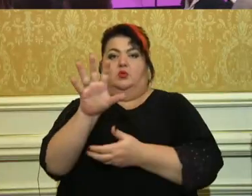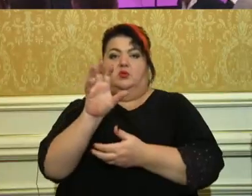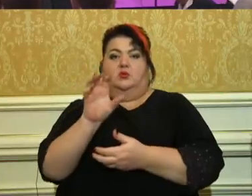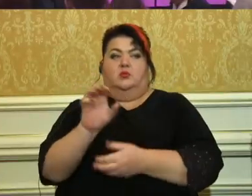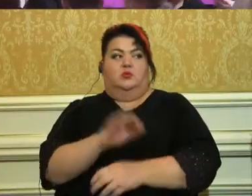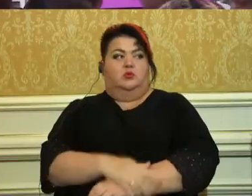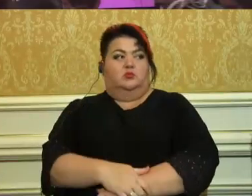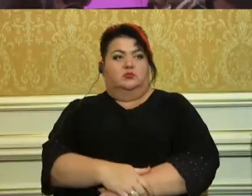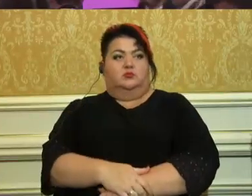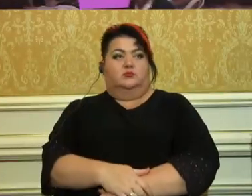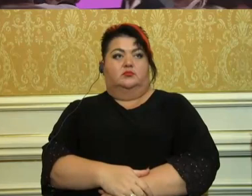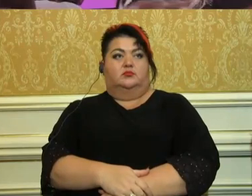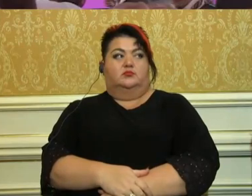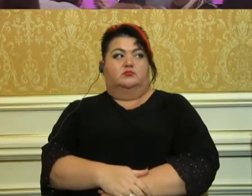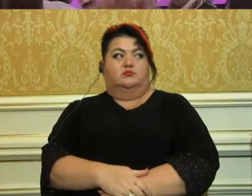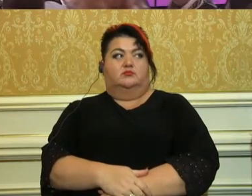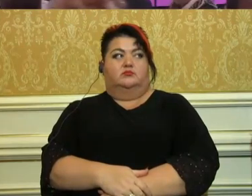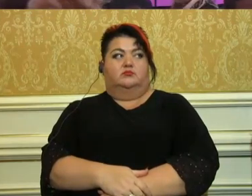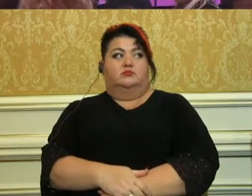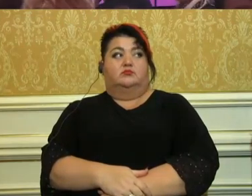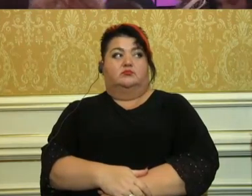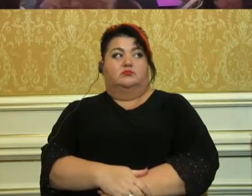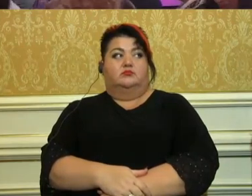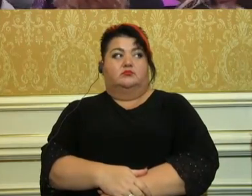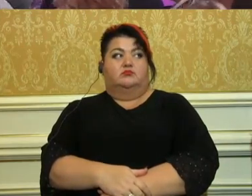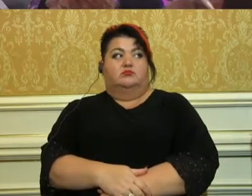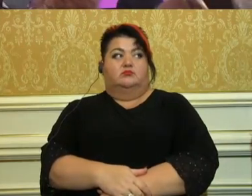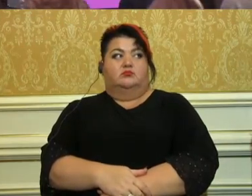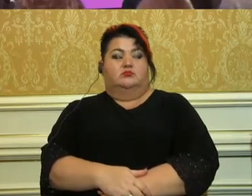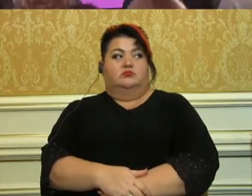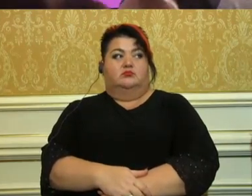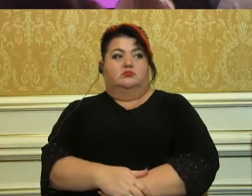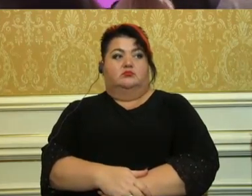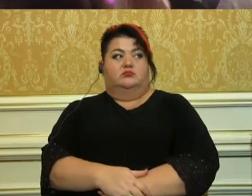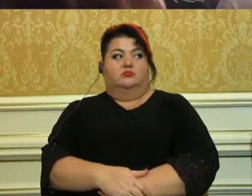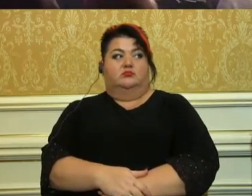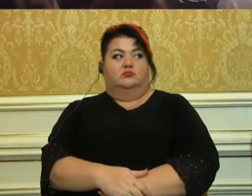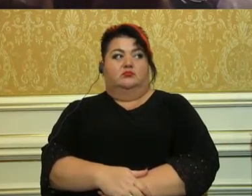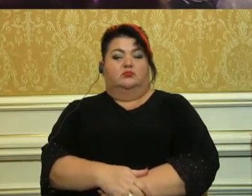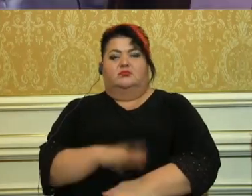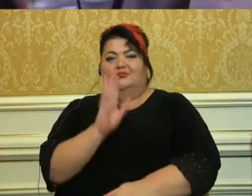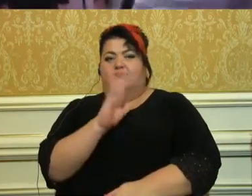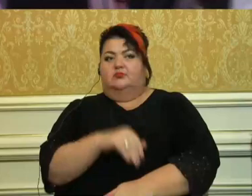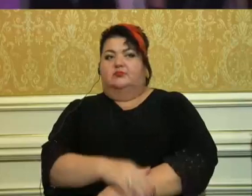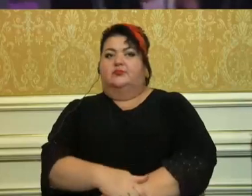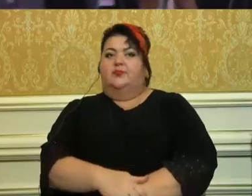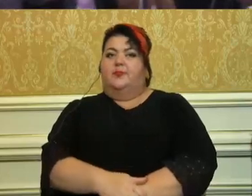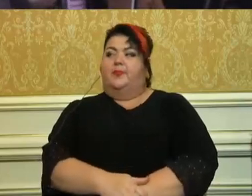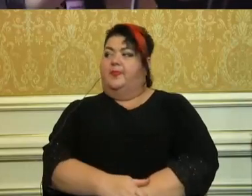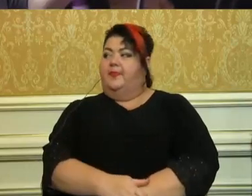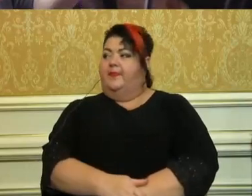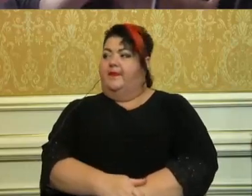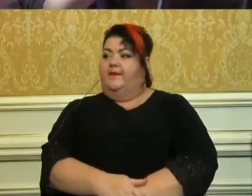picture just to have this? Just stay at your seats, please, and we're going to take the group